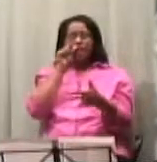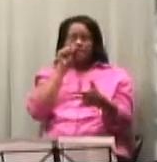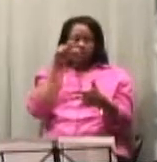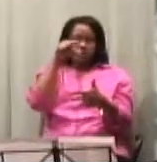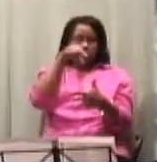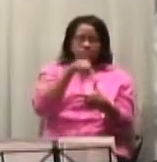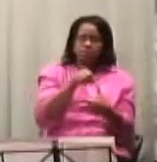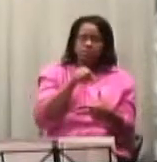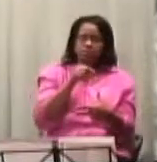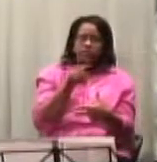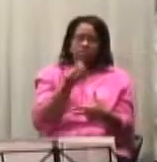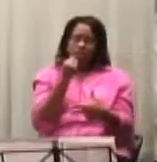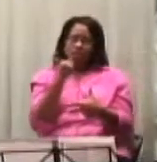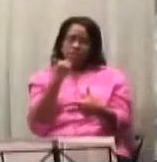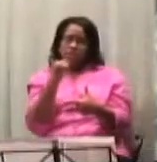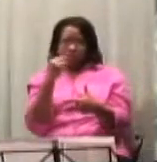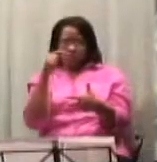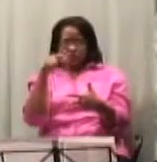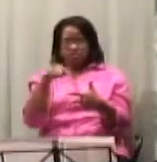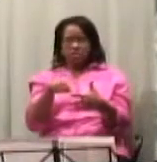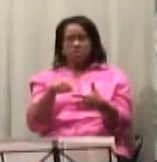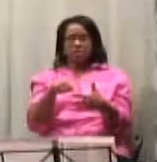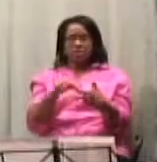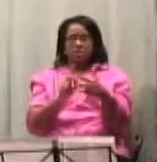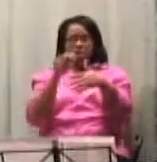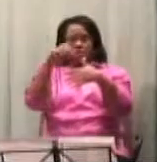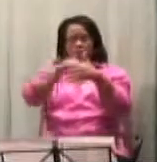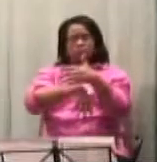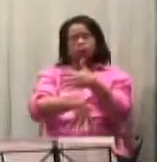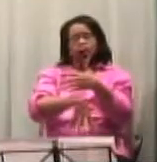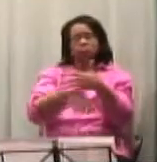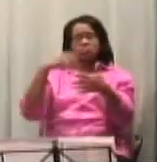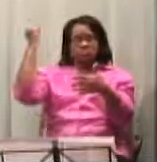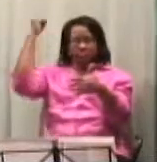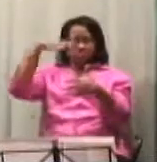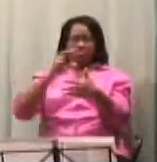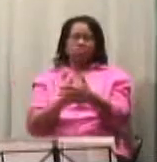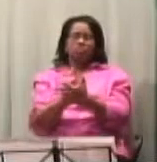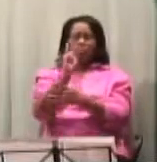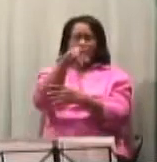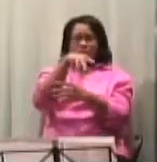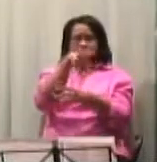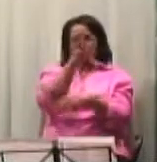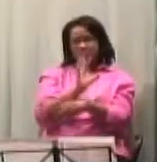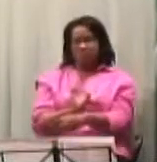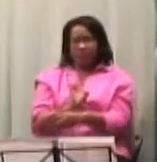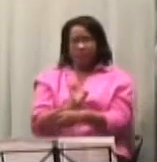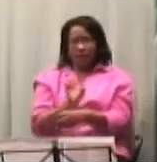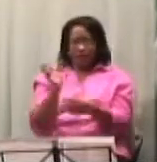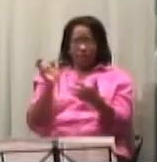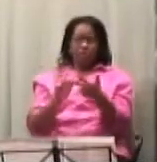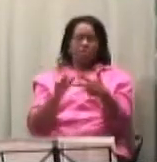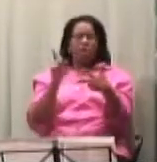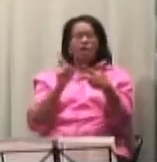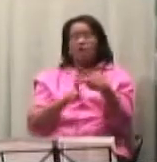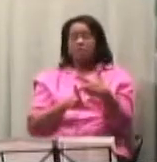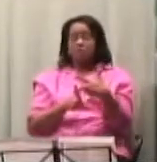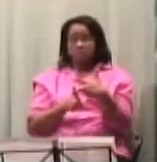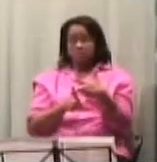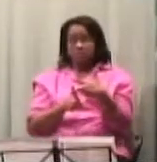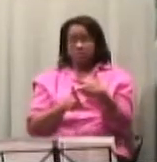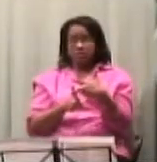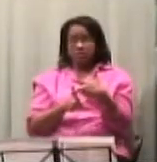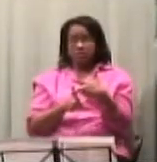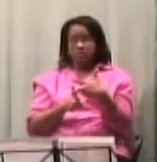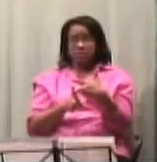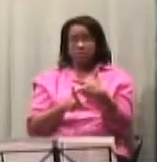will conclude with this prayer, that as a community we may feel the light of the truth,